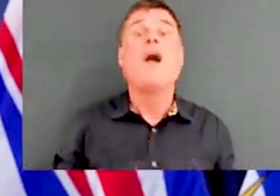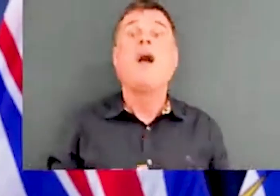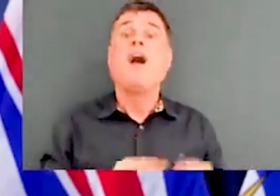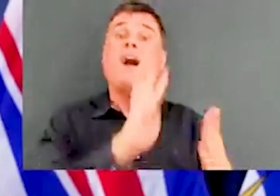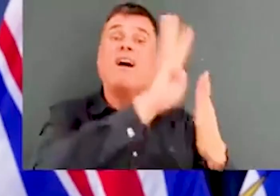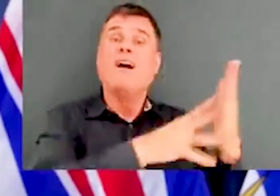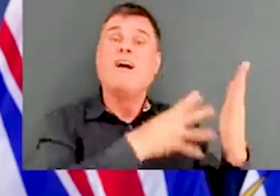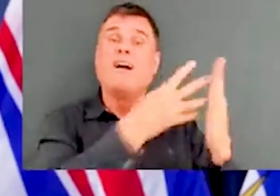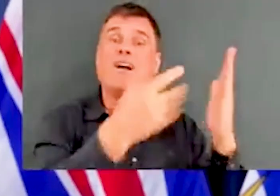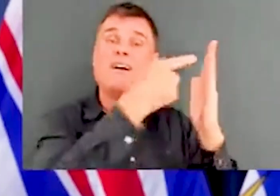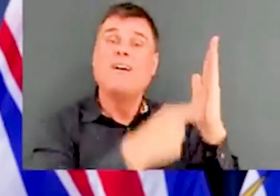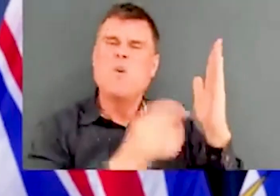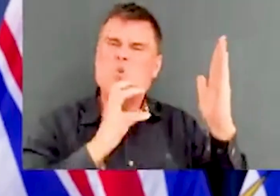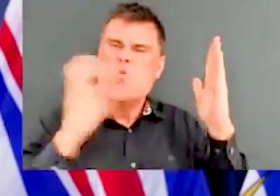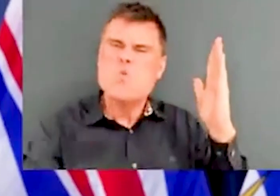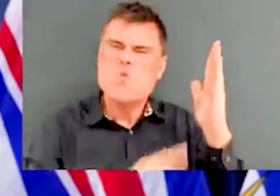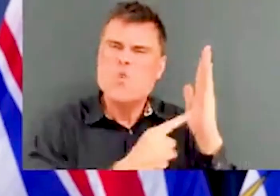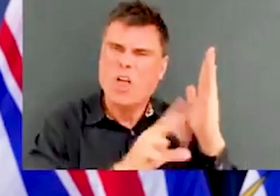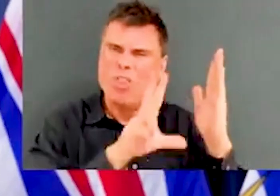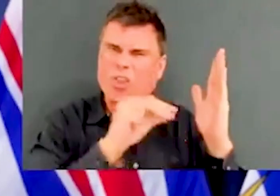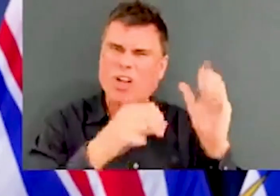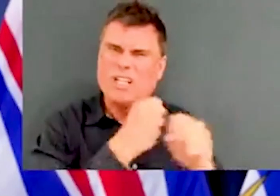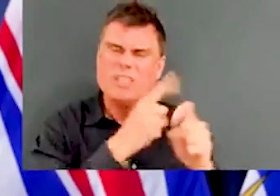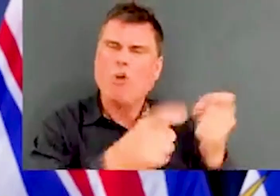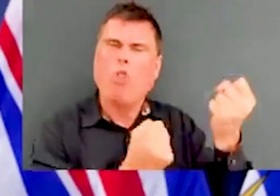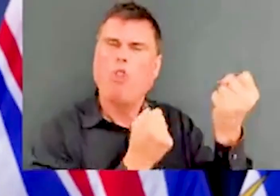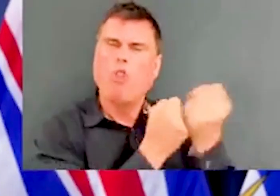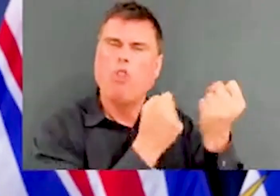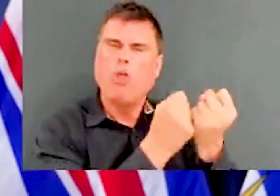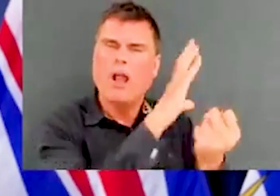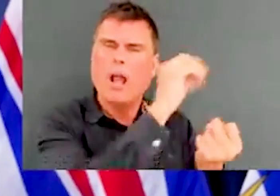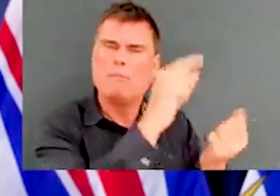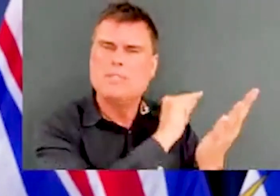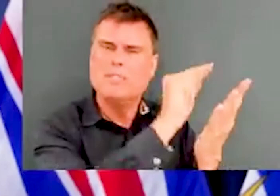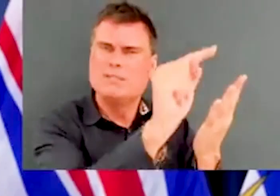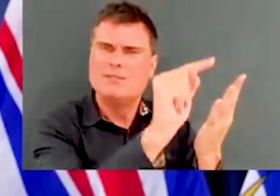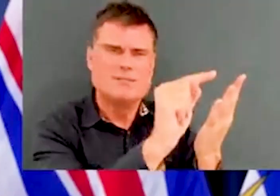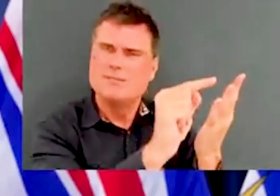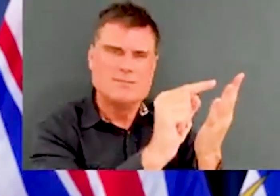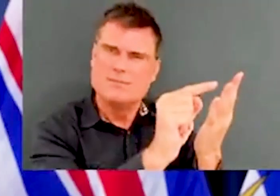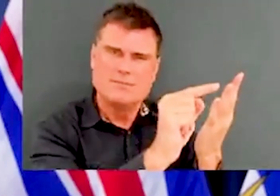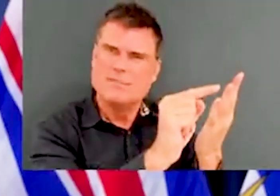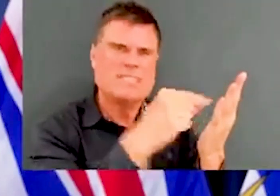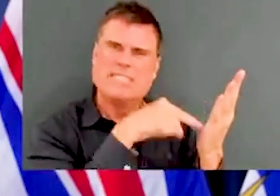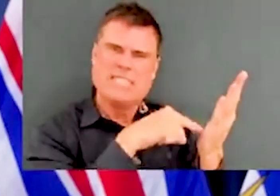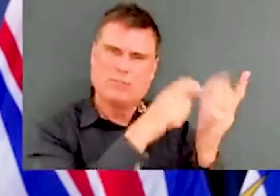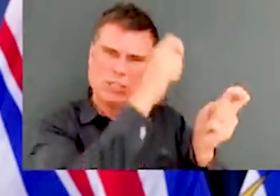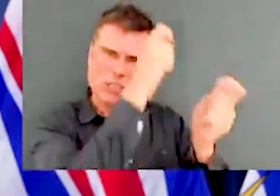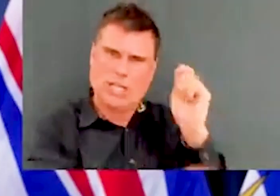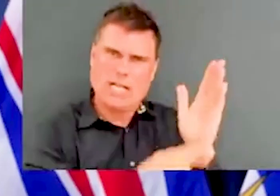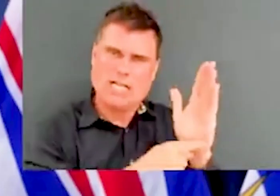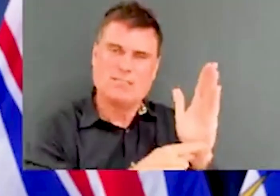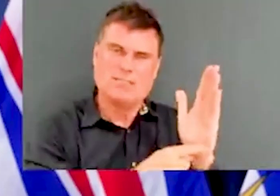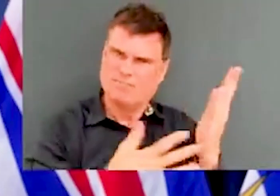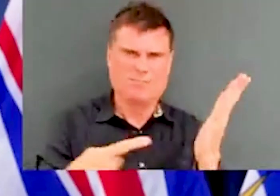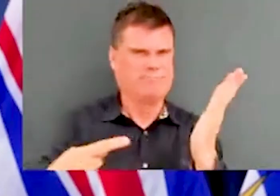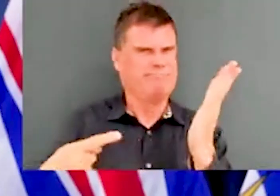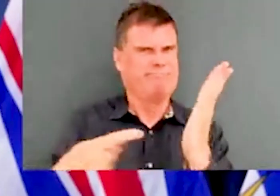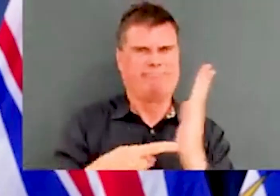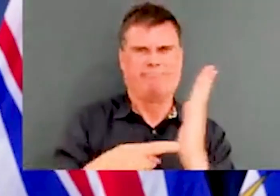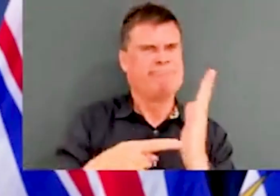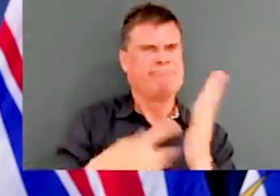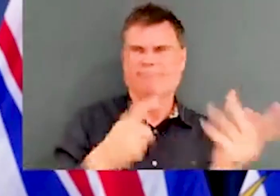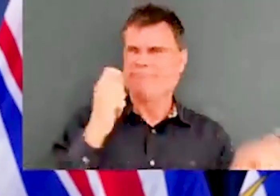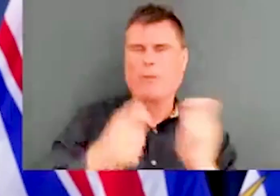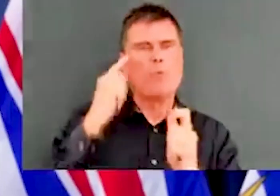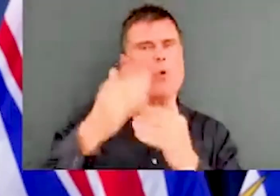is long overdue and will replace an outdated system that was in place for nearly 3 decades. The new system